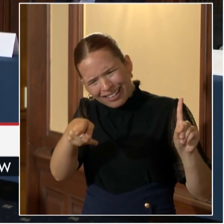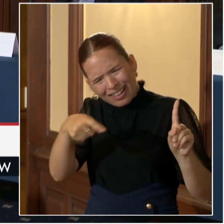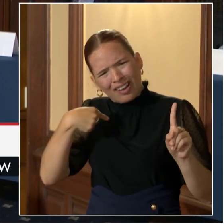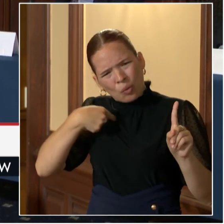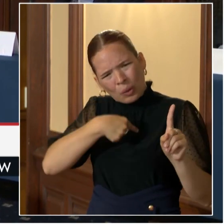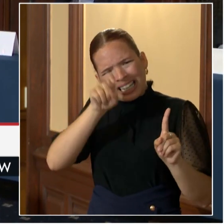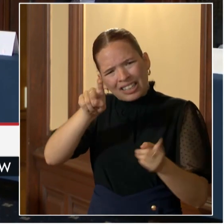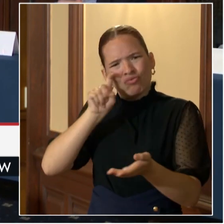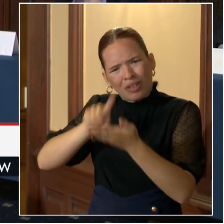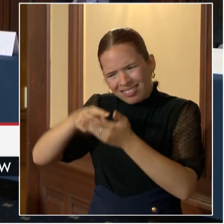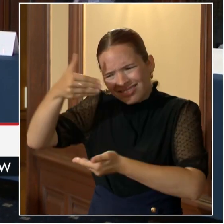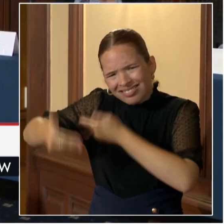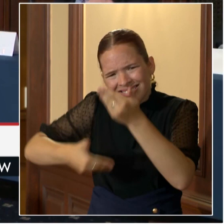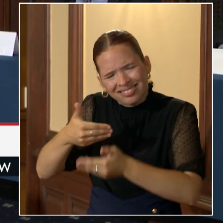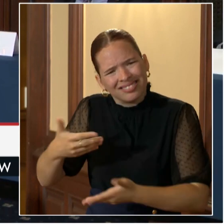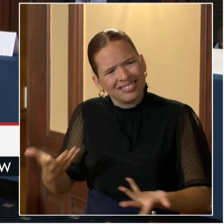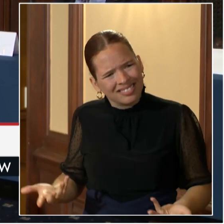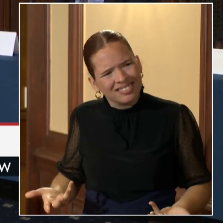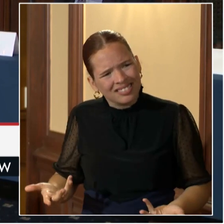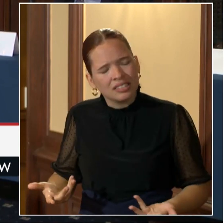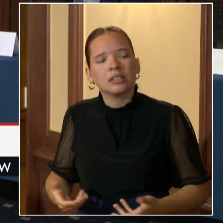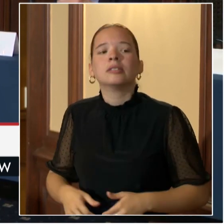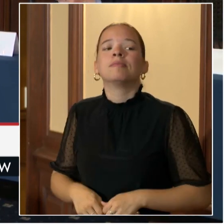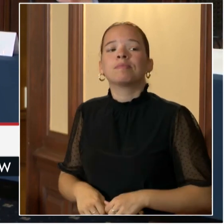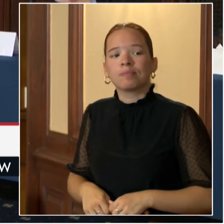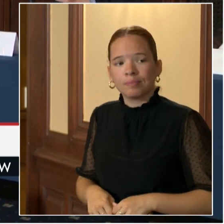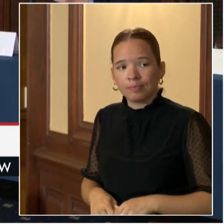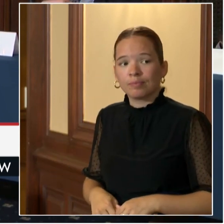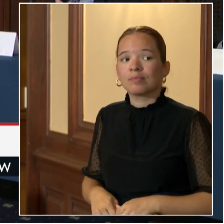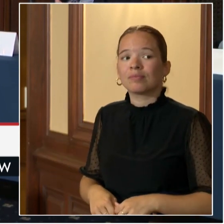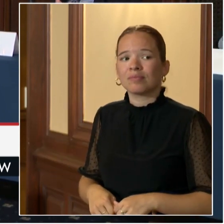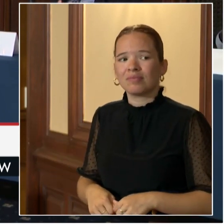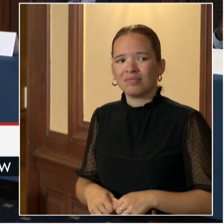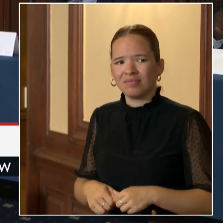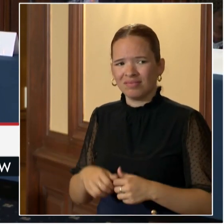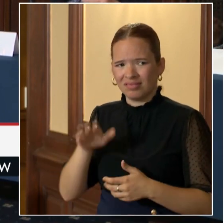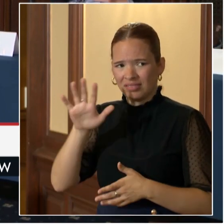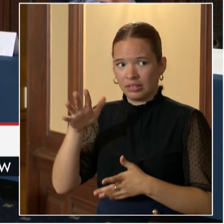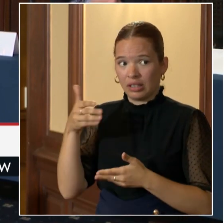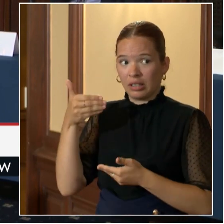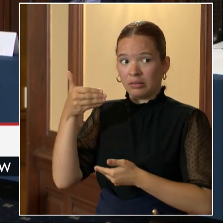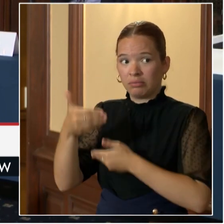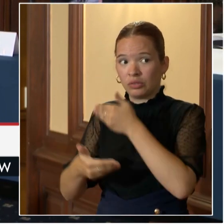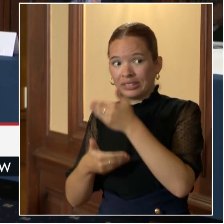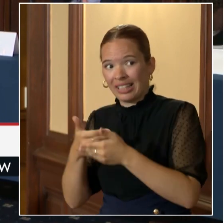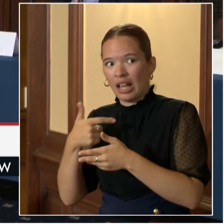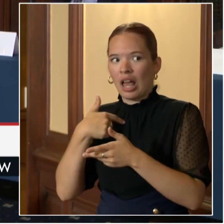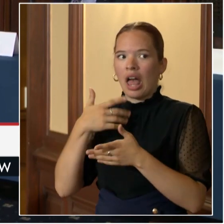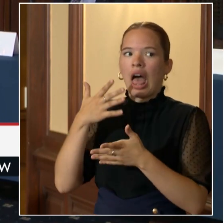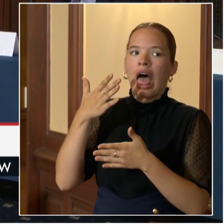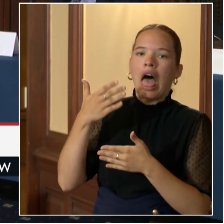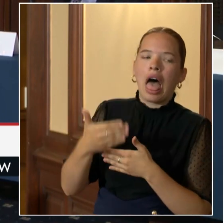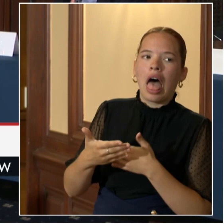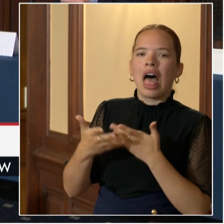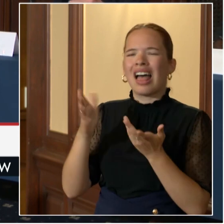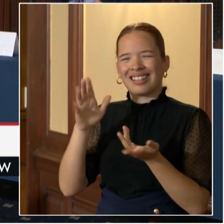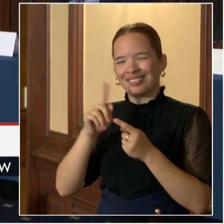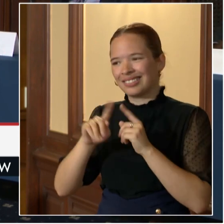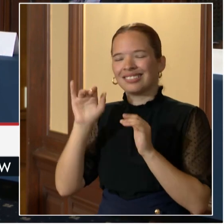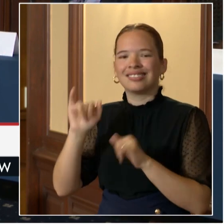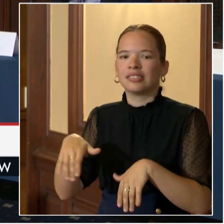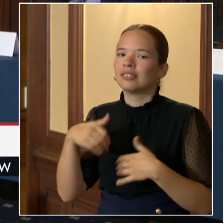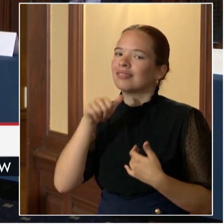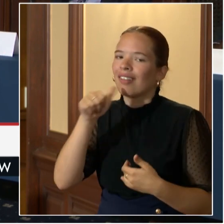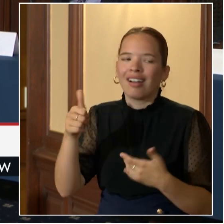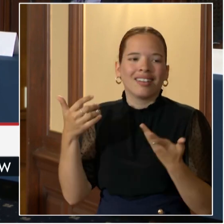is said. like pregnancy. It either is or it isn't. You're not halfway there. If you get the ball down to the 10-yard line, it